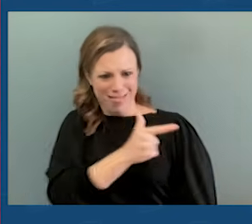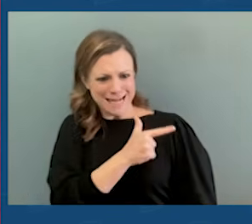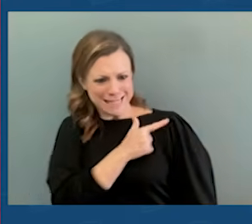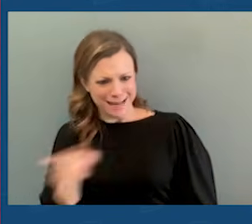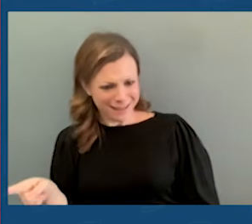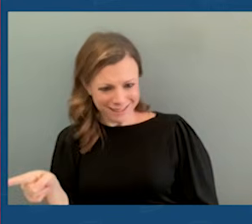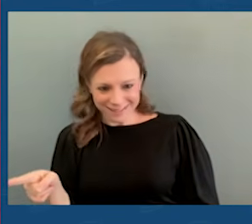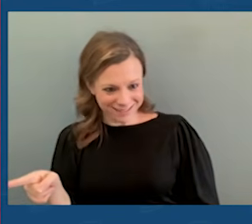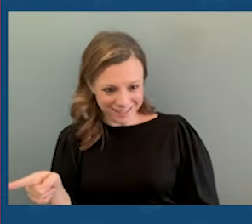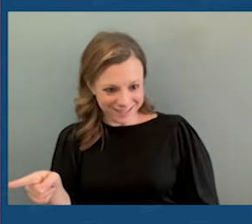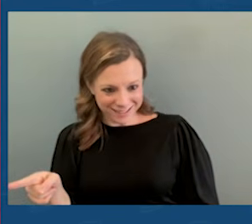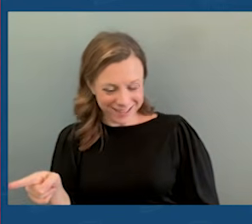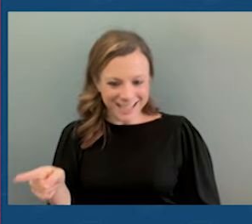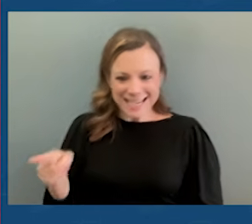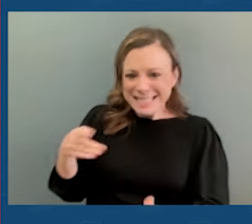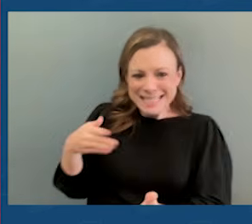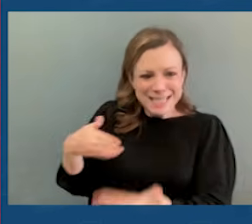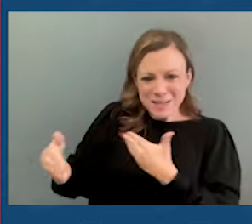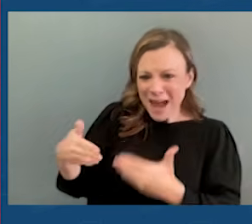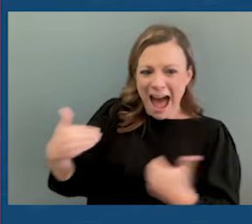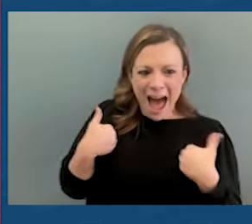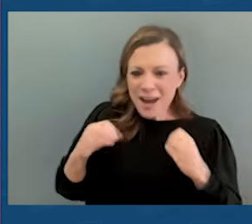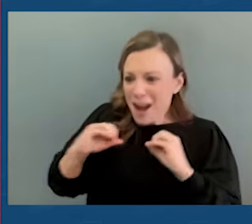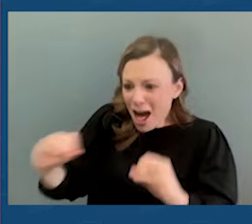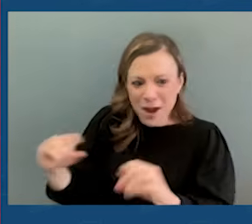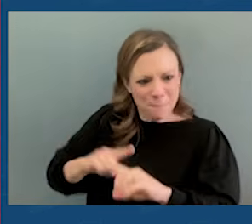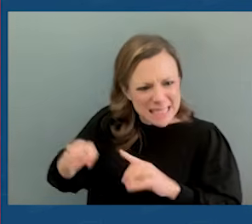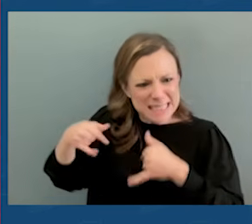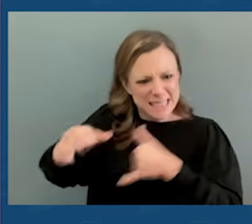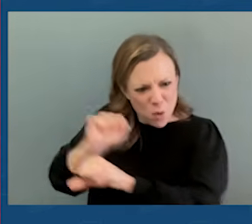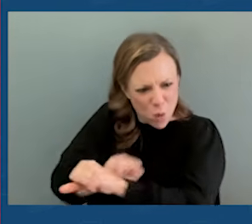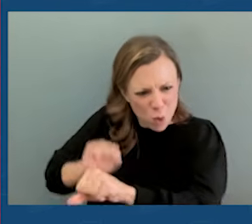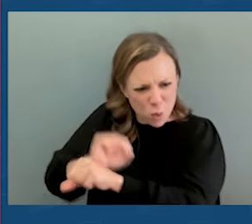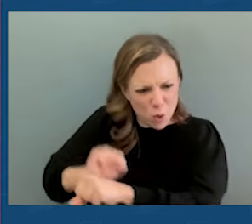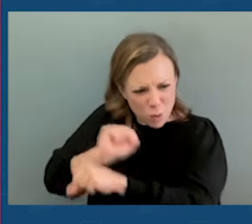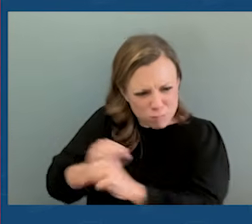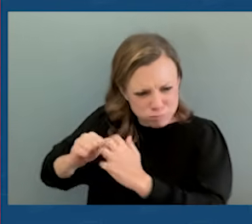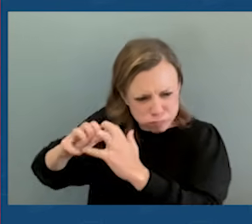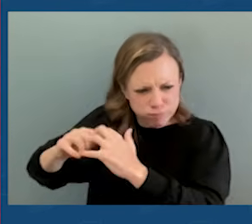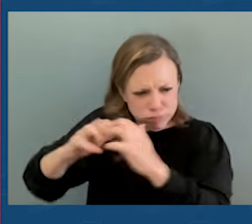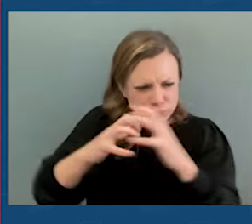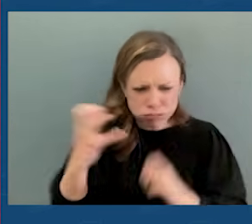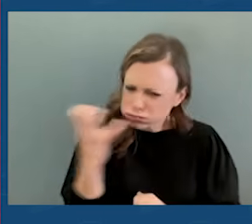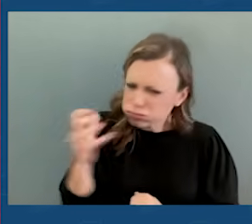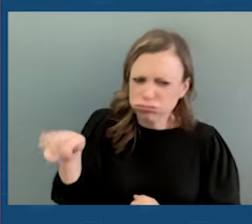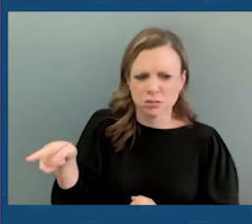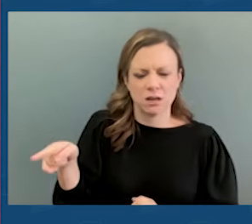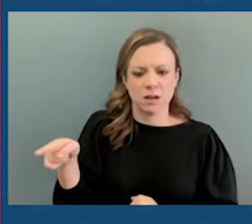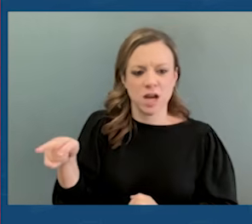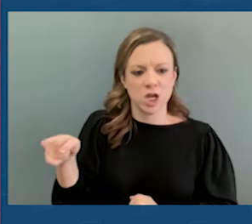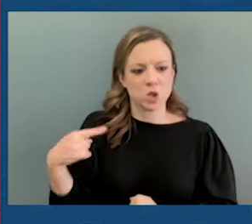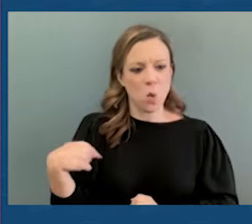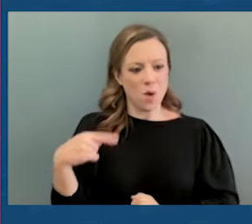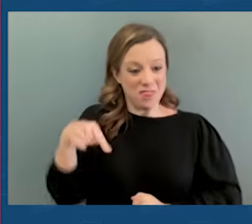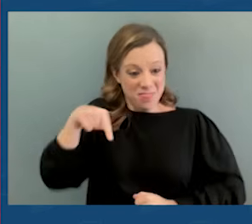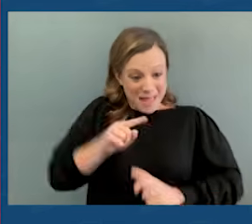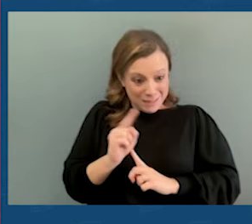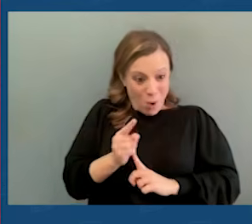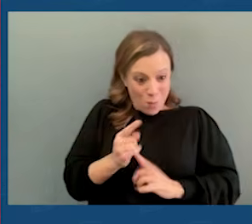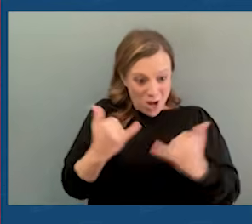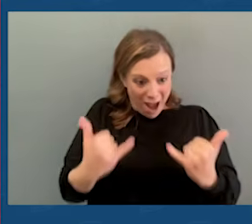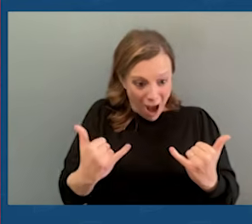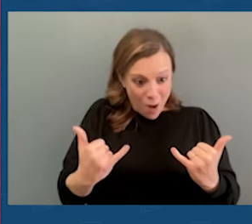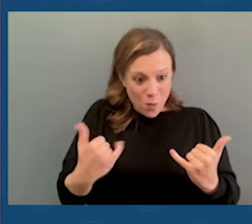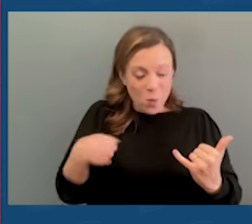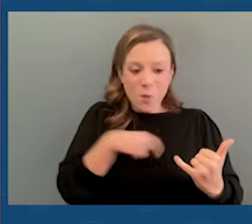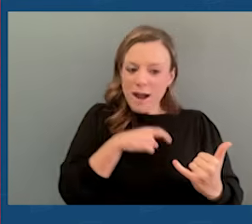nothing. And that's why, in this moment, we have to be courageous and understand